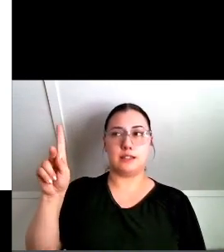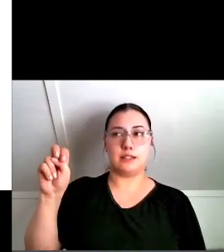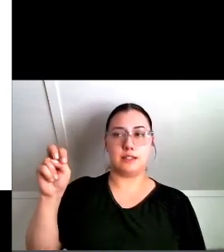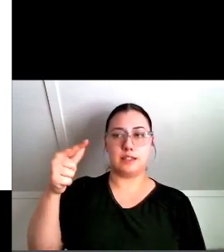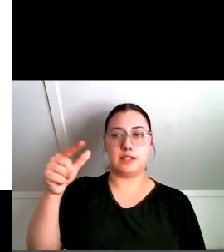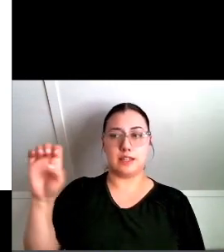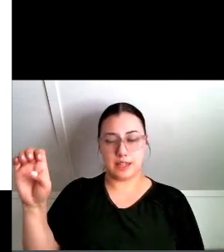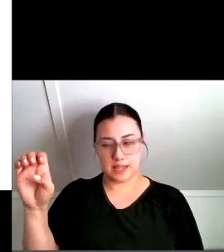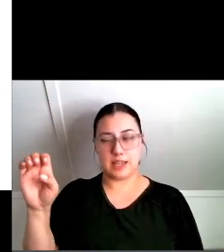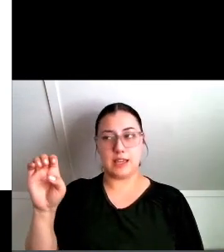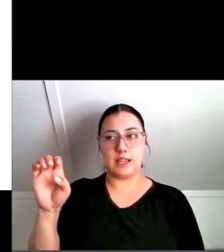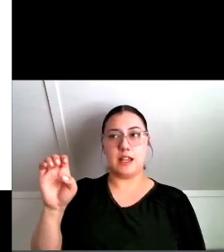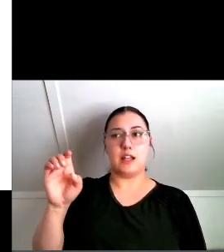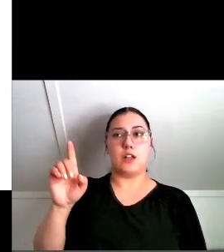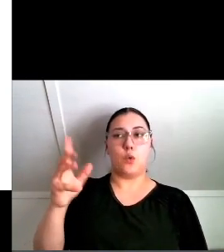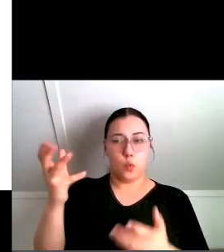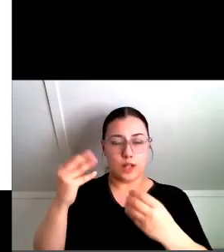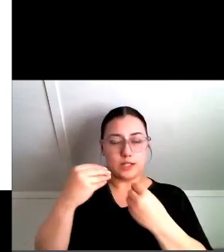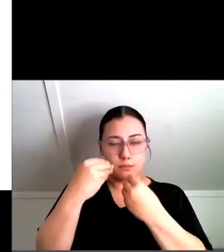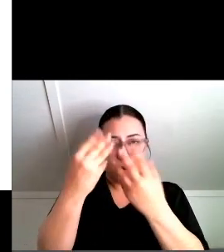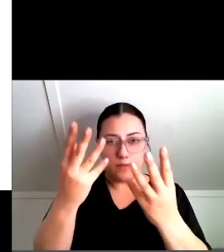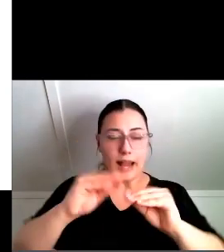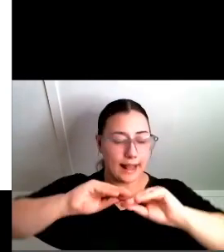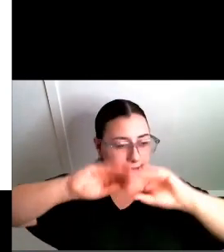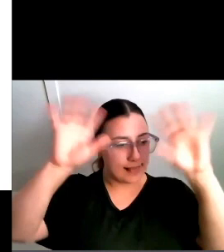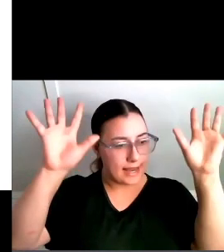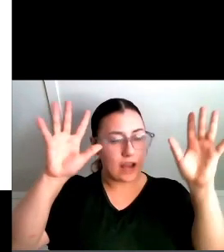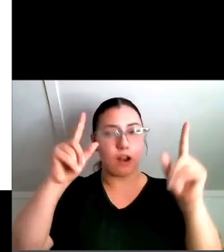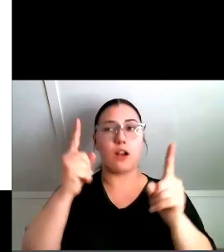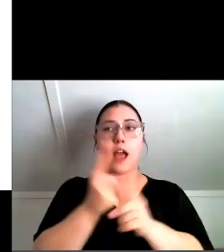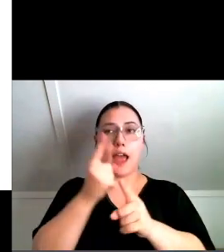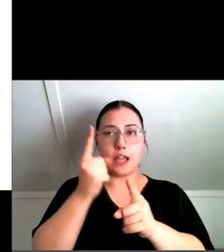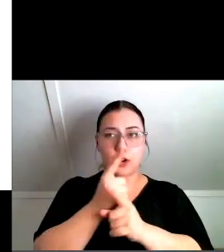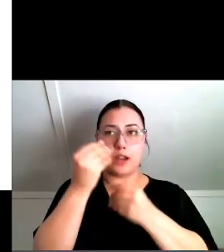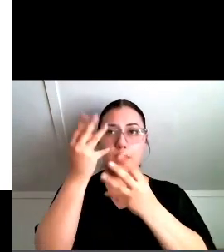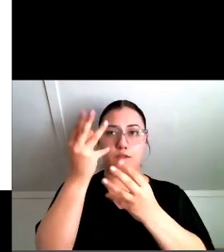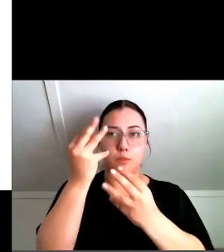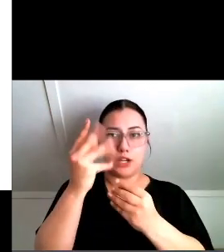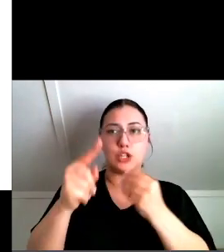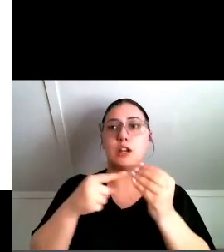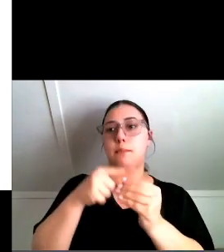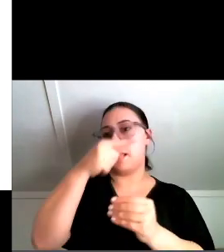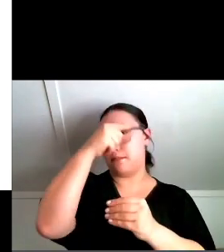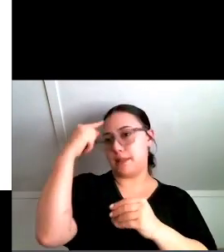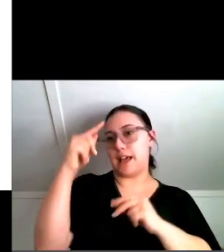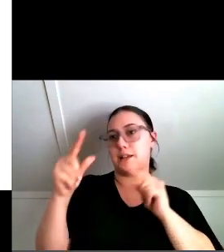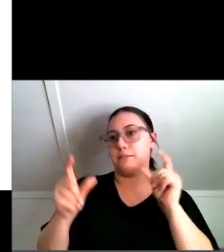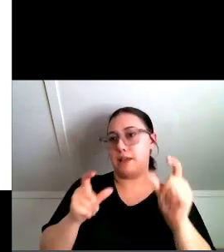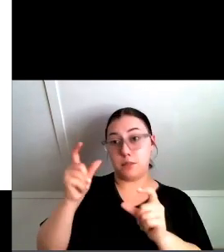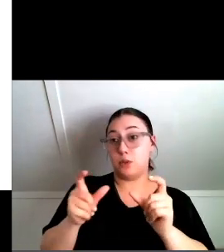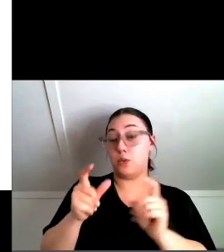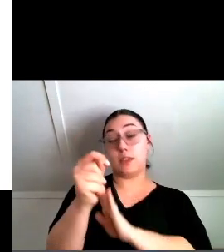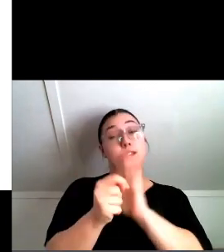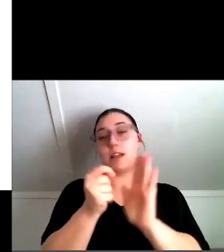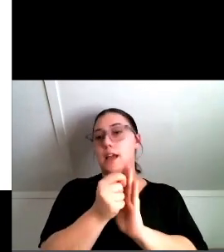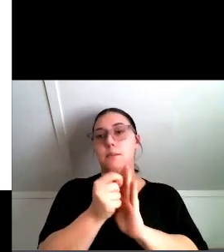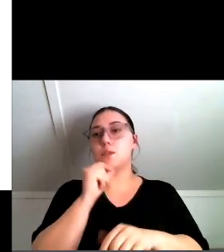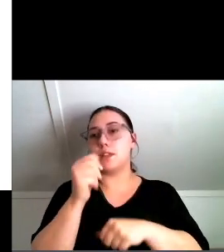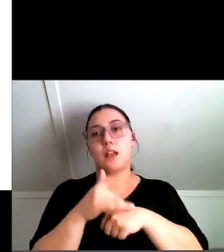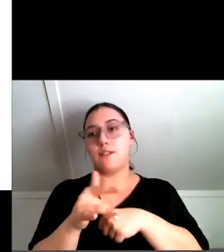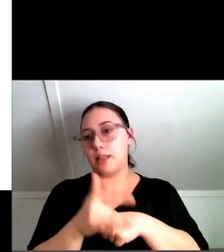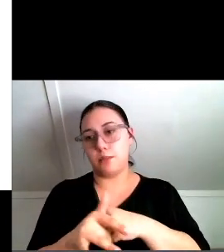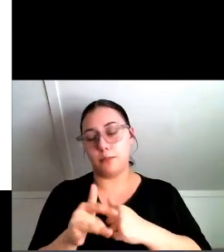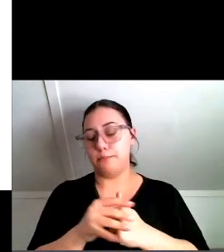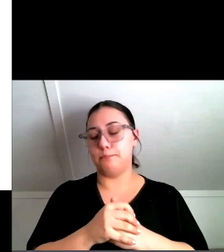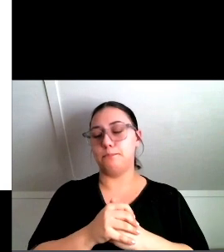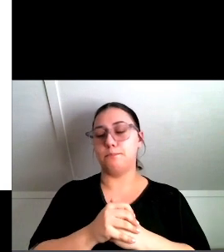clear, accurate information about black people at a time when that information is not available. Now,